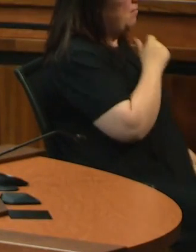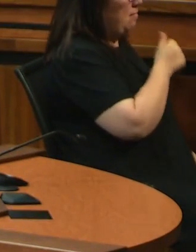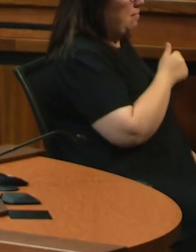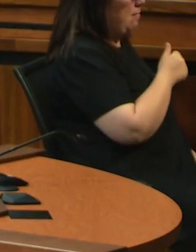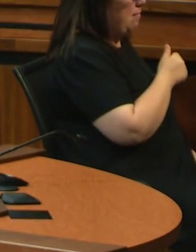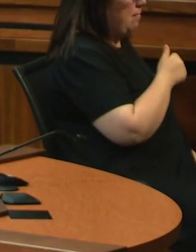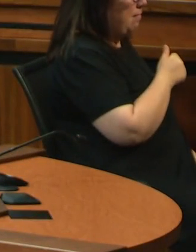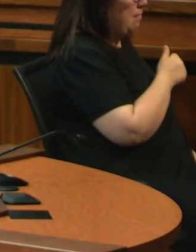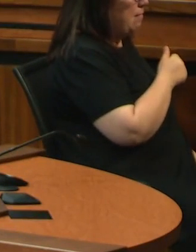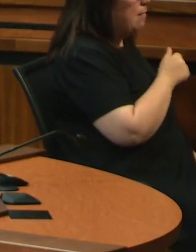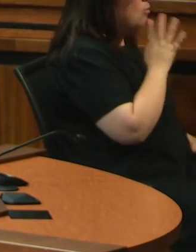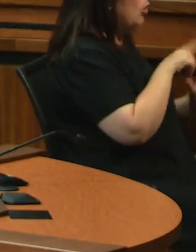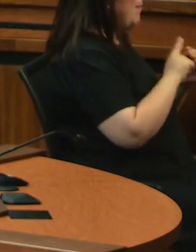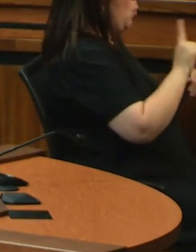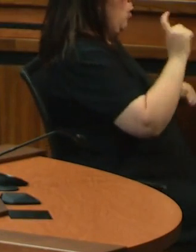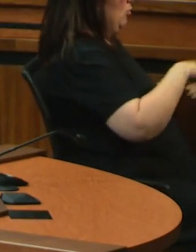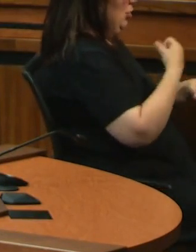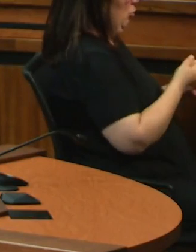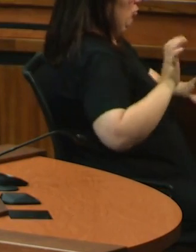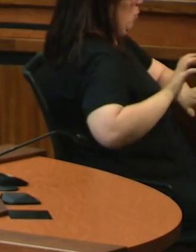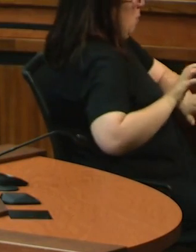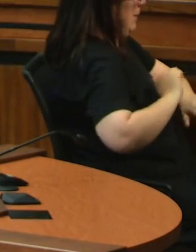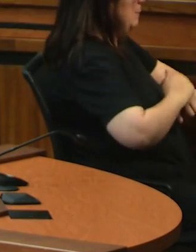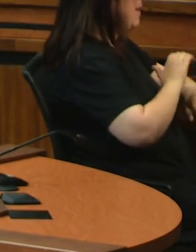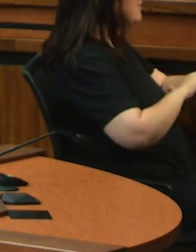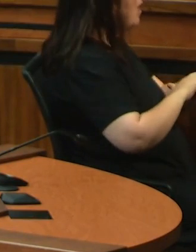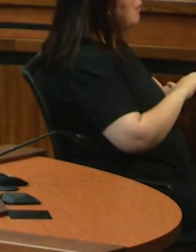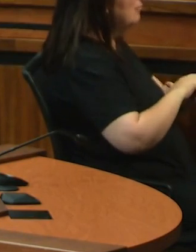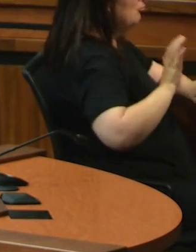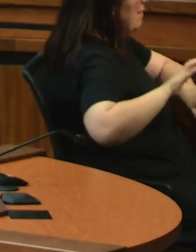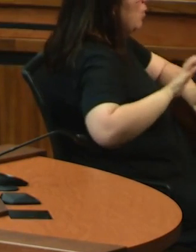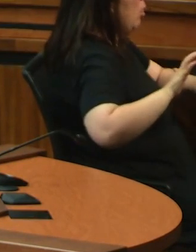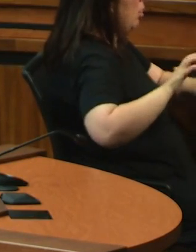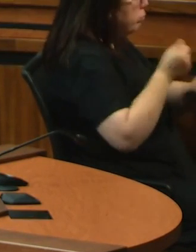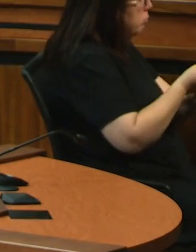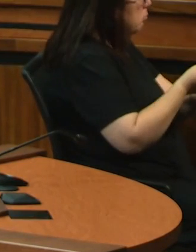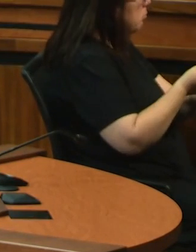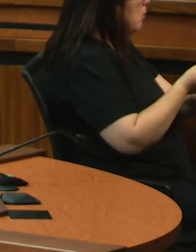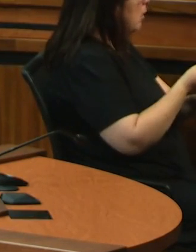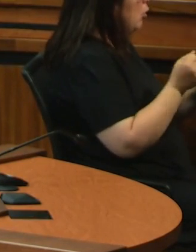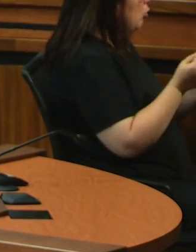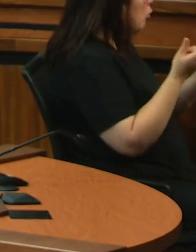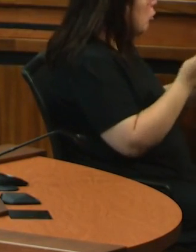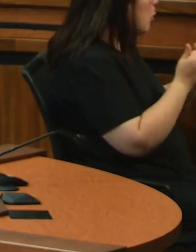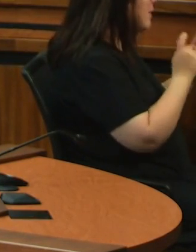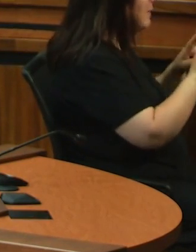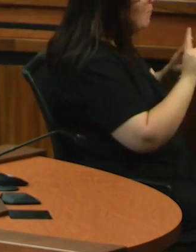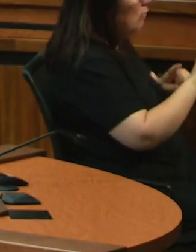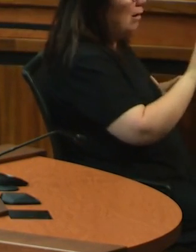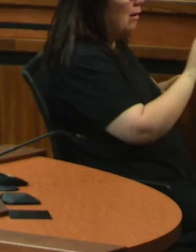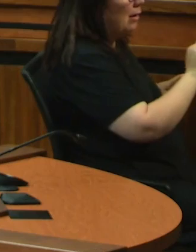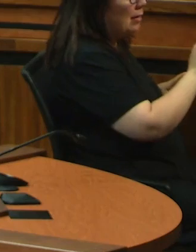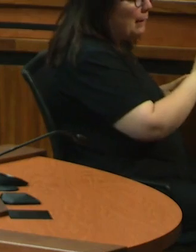Generally speaking, when we talk about the 100-year storm, it's based on a certain rainfall event. which could occur under different climatic conditions. I